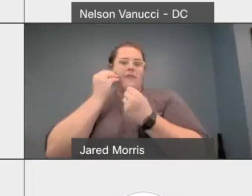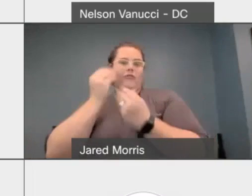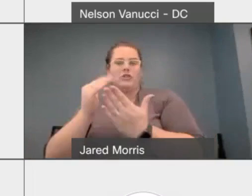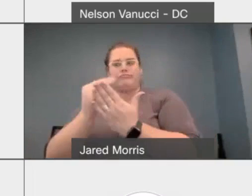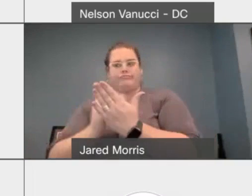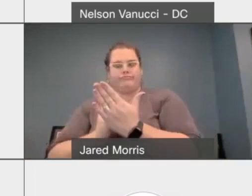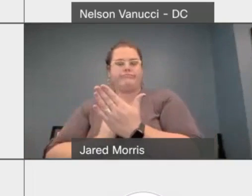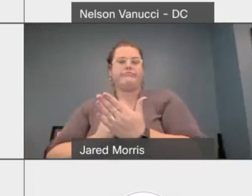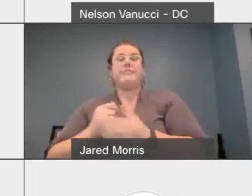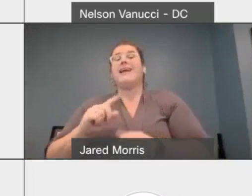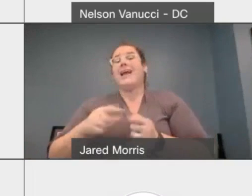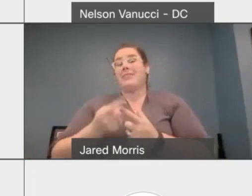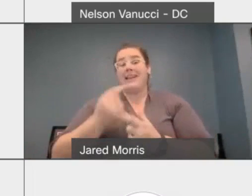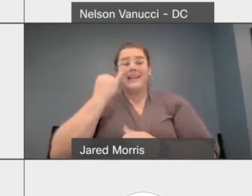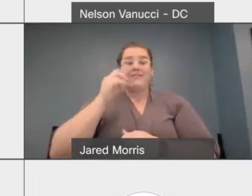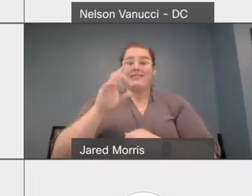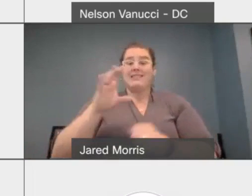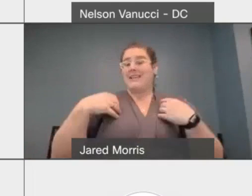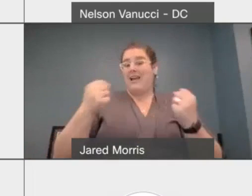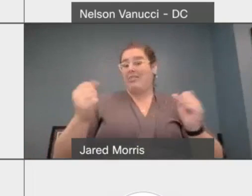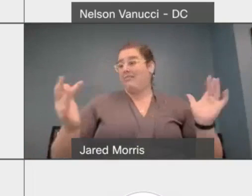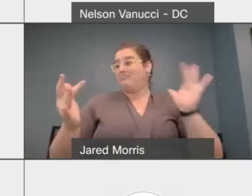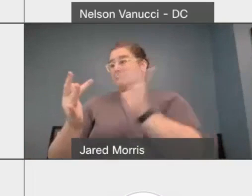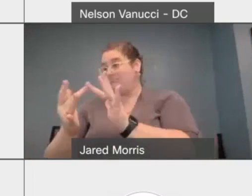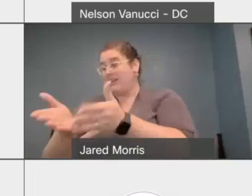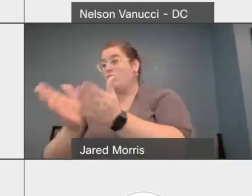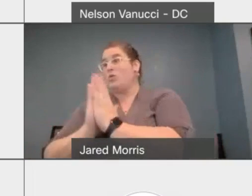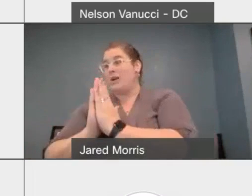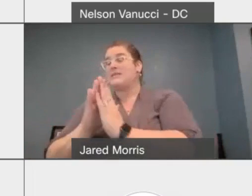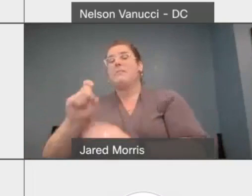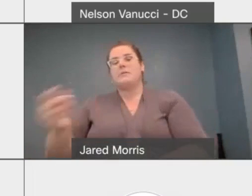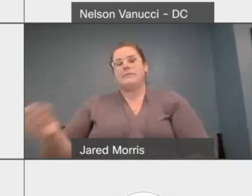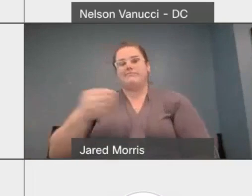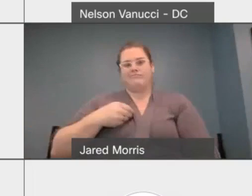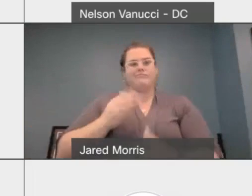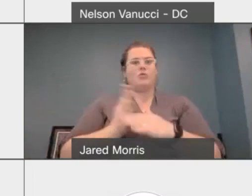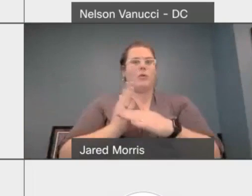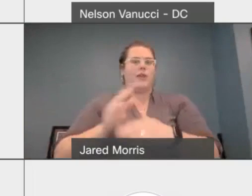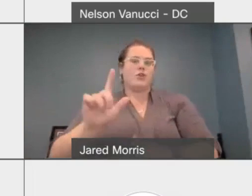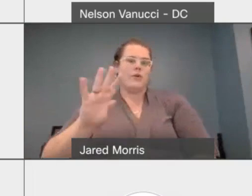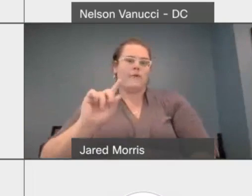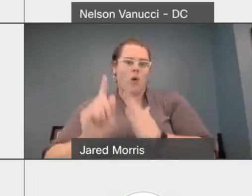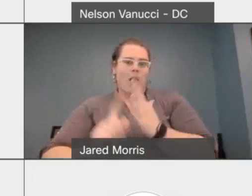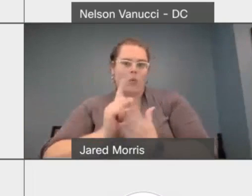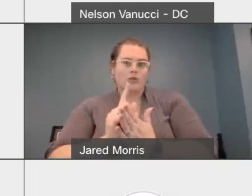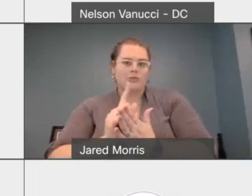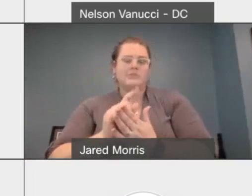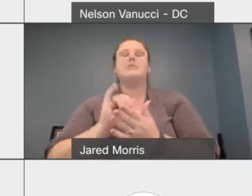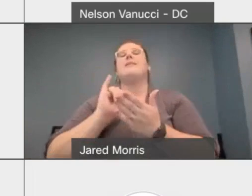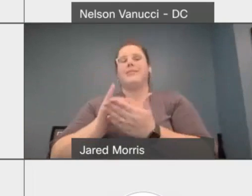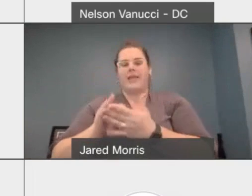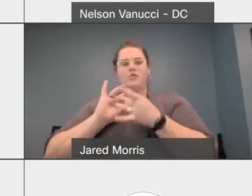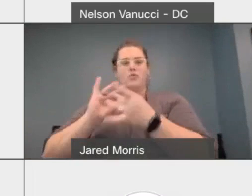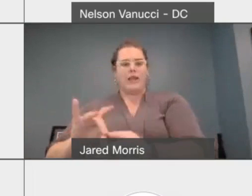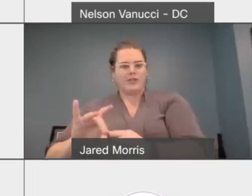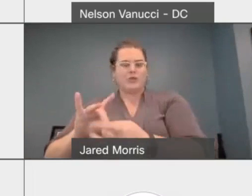it in line with requirements for our other healthcare facilities as it relates to documentation of visitors and